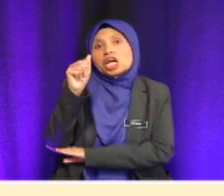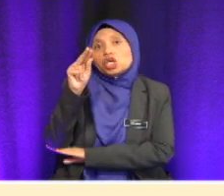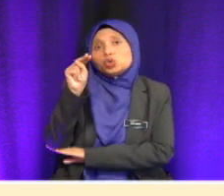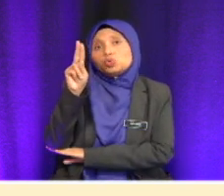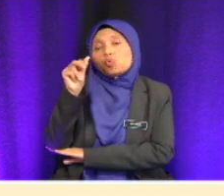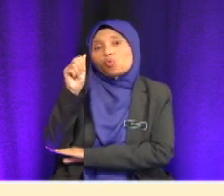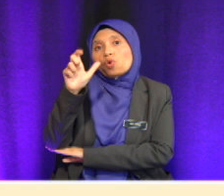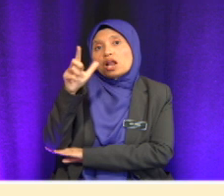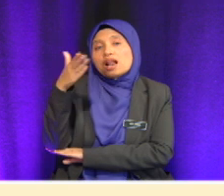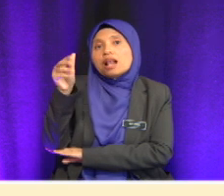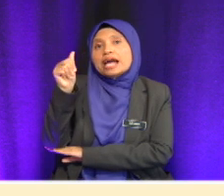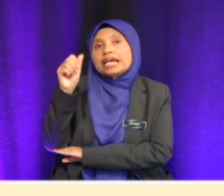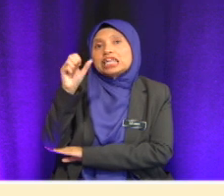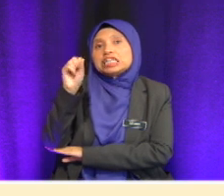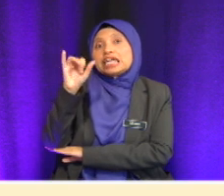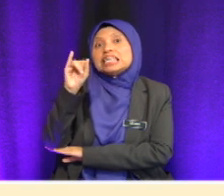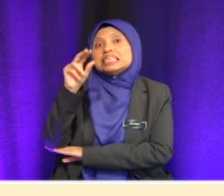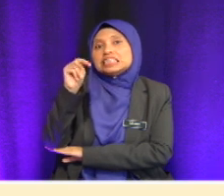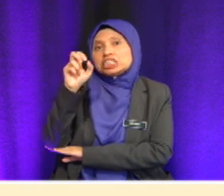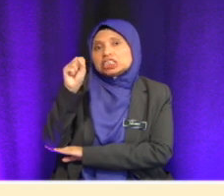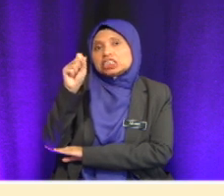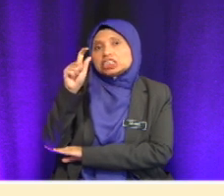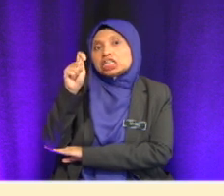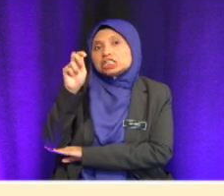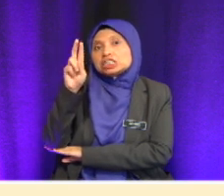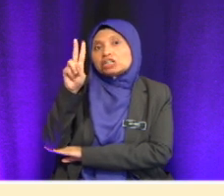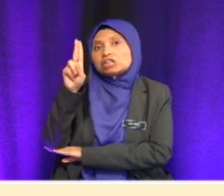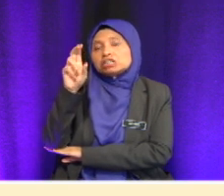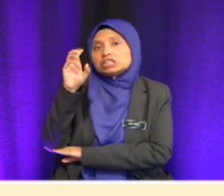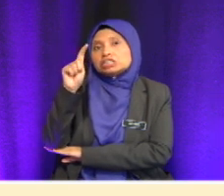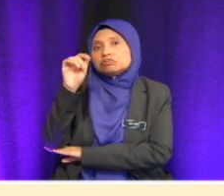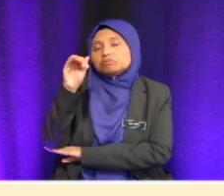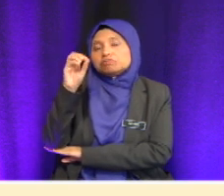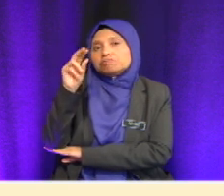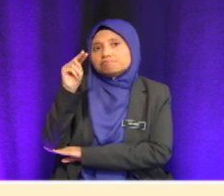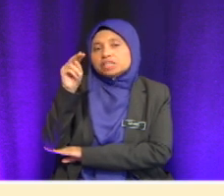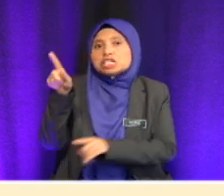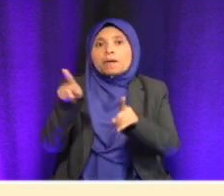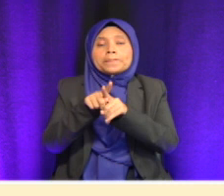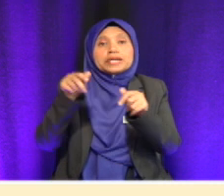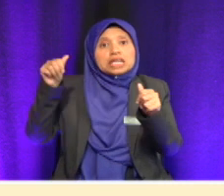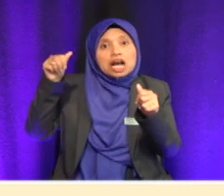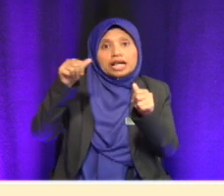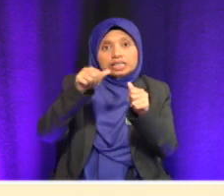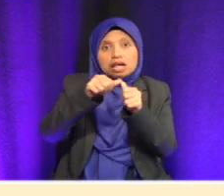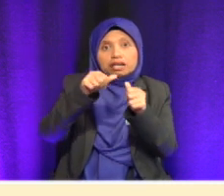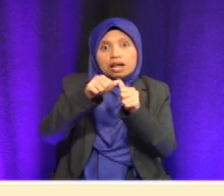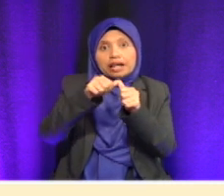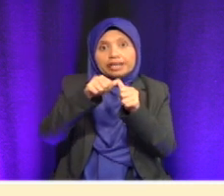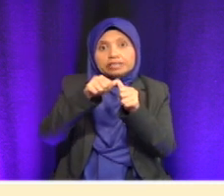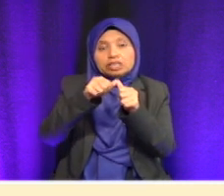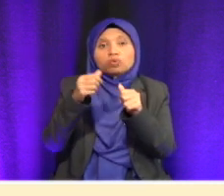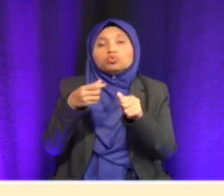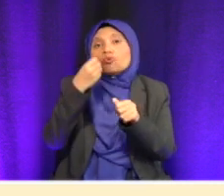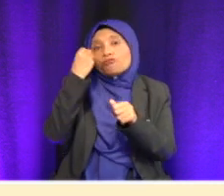is actually used to give instruction to complete a task. So a manual instruction is actually a detailed